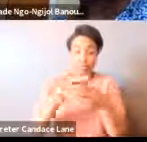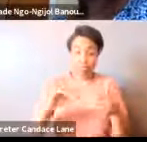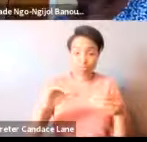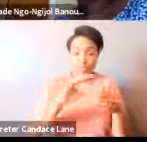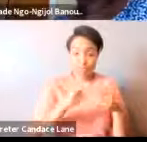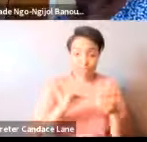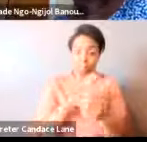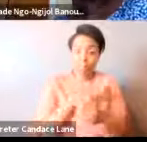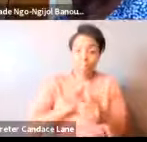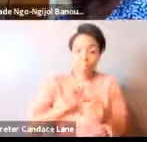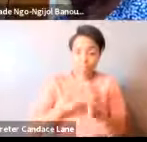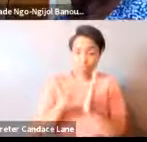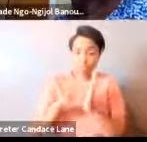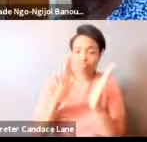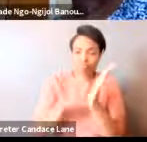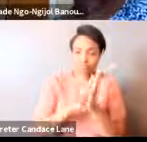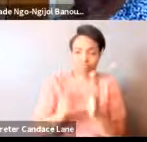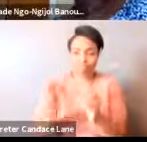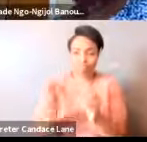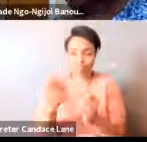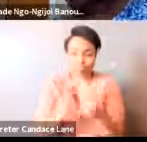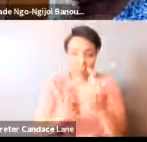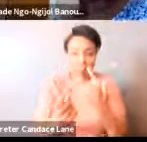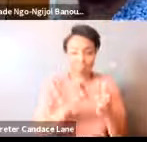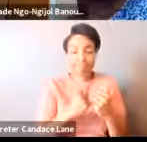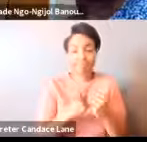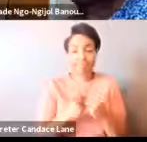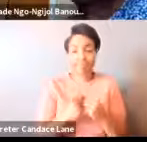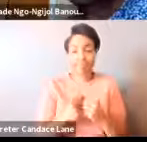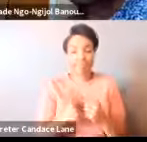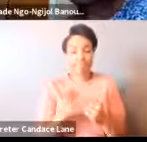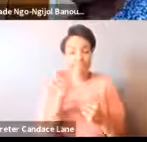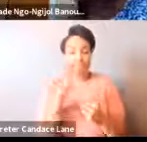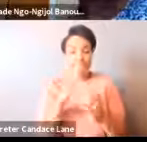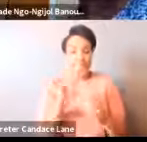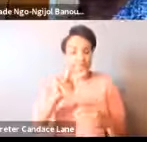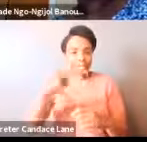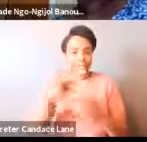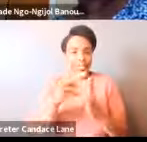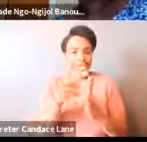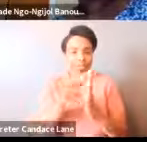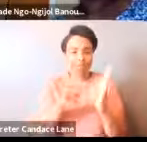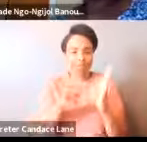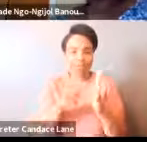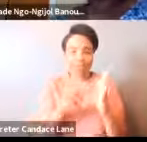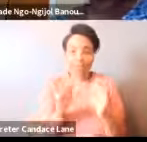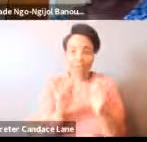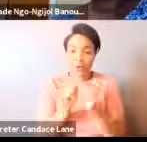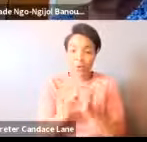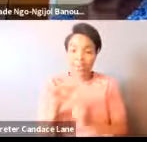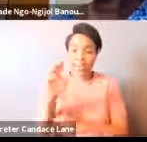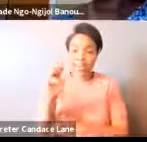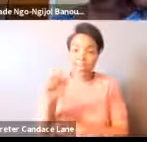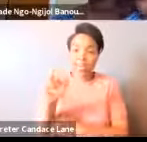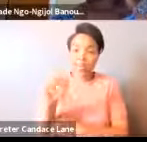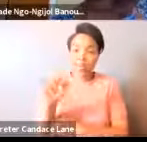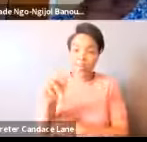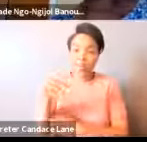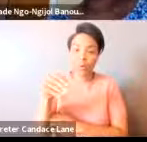down your questions while we continue with our second reading with Mariposa.